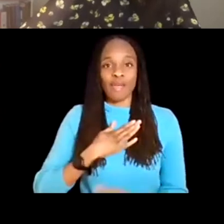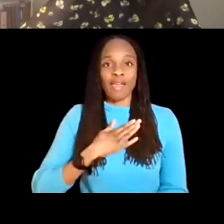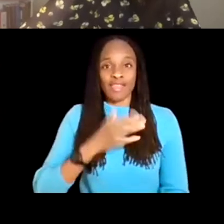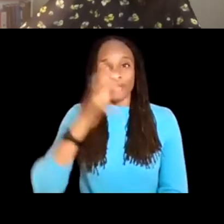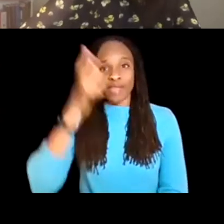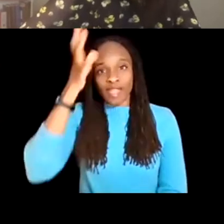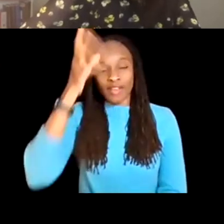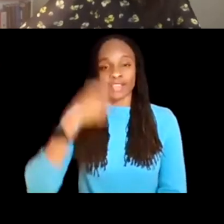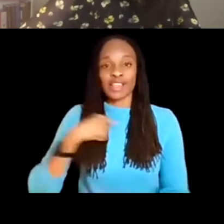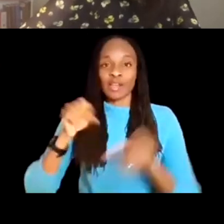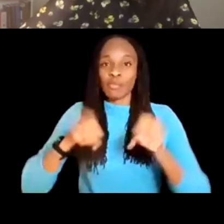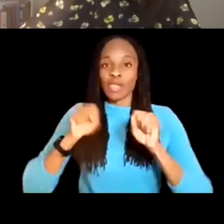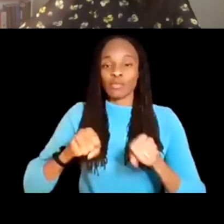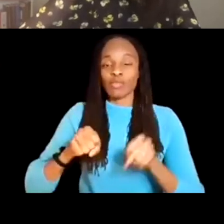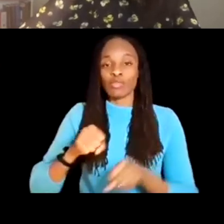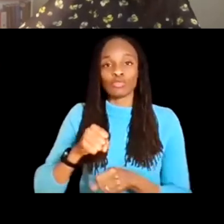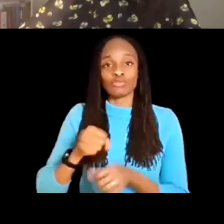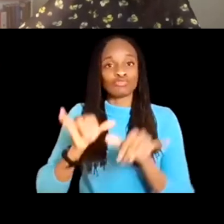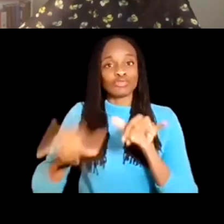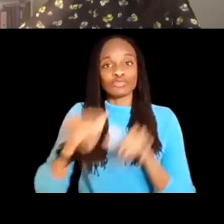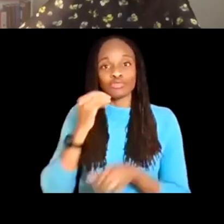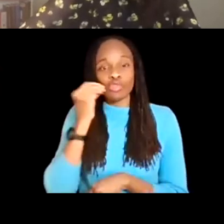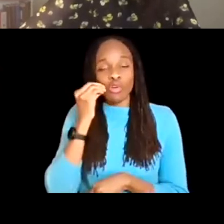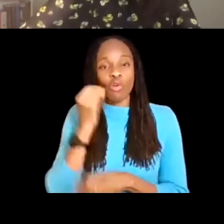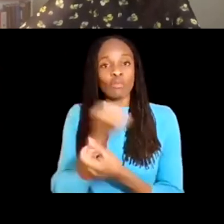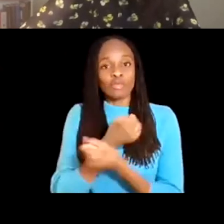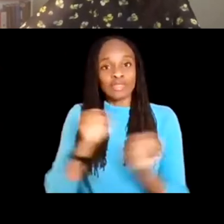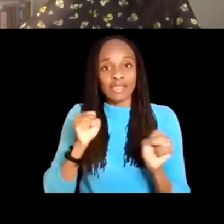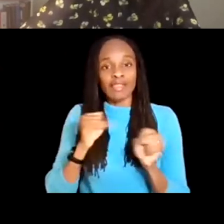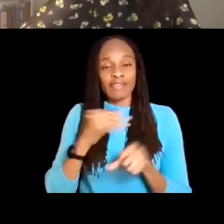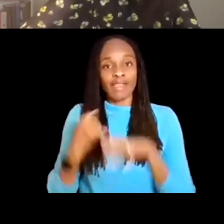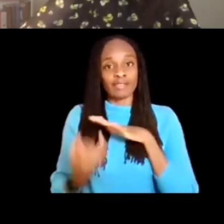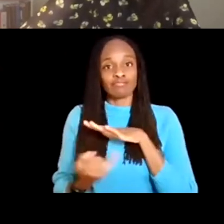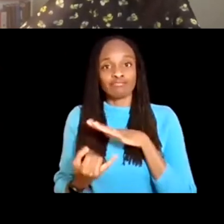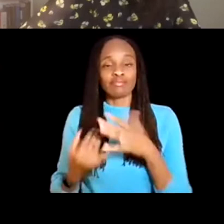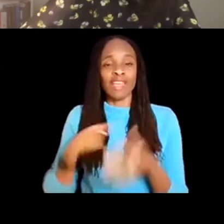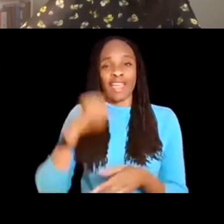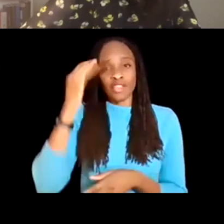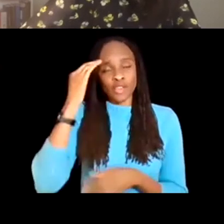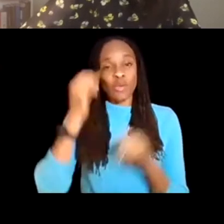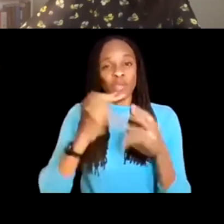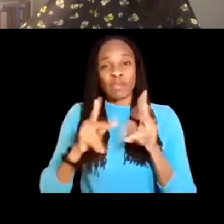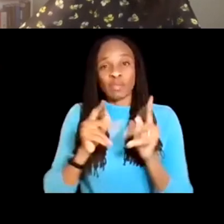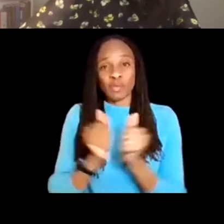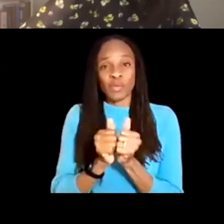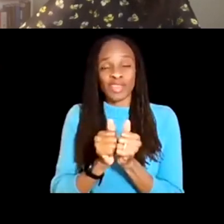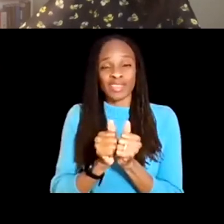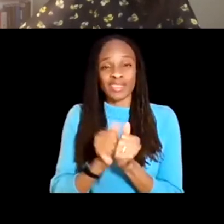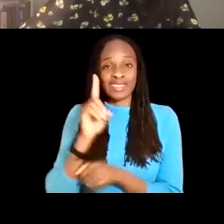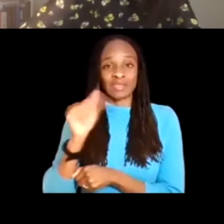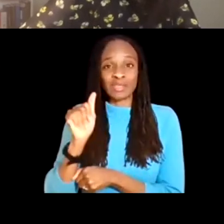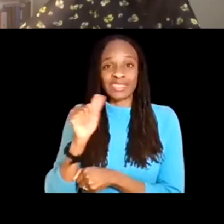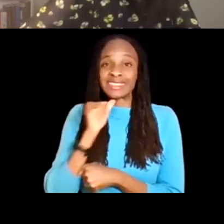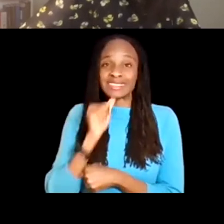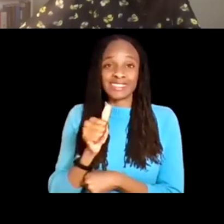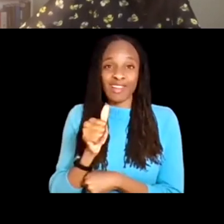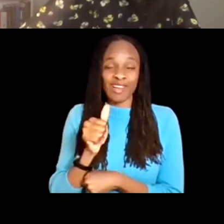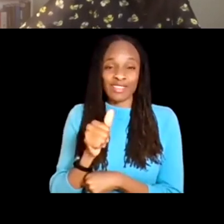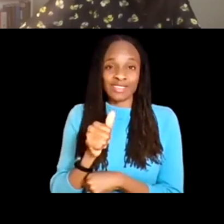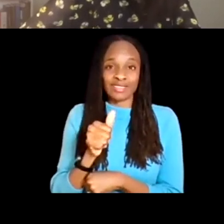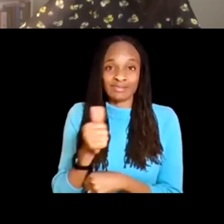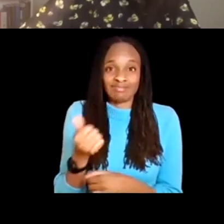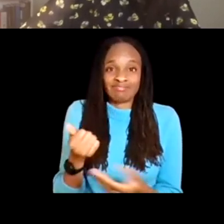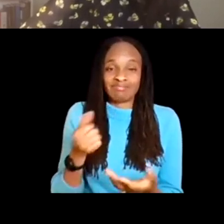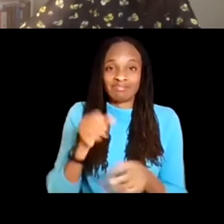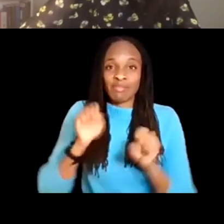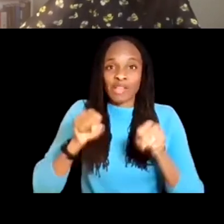be home and safe and quarantine. Mm-hmm. And I know for a lot of people with disabilities, that's just not possible, right? They do have to go out and get